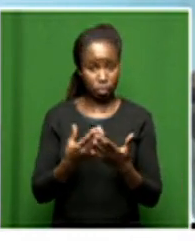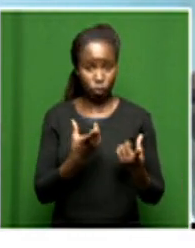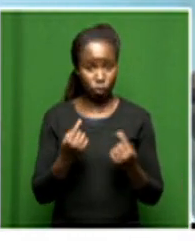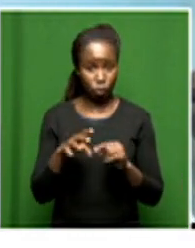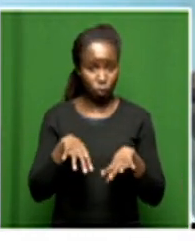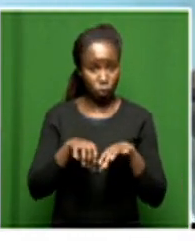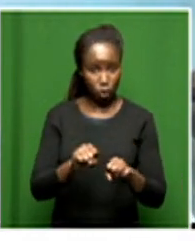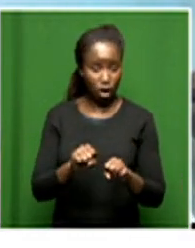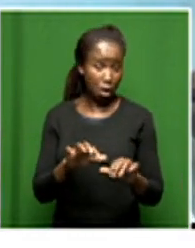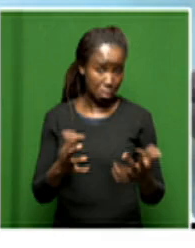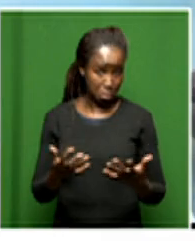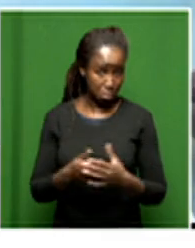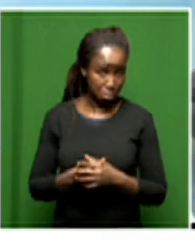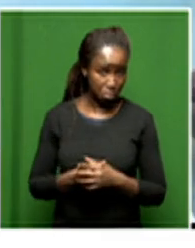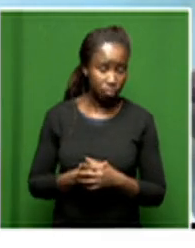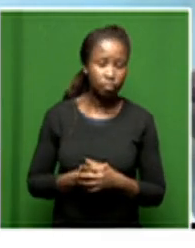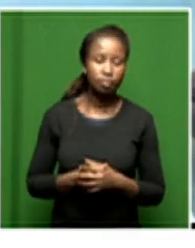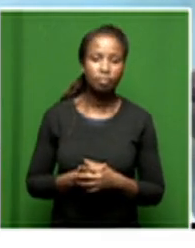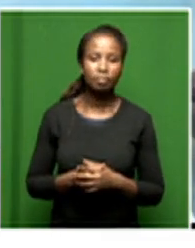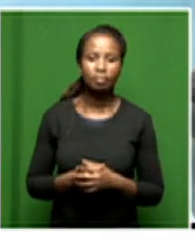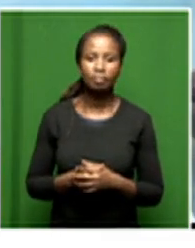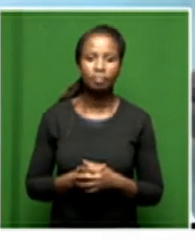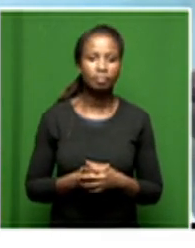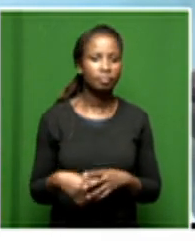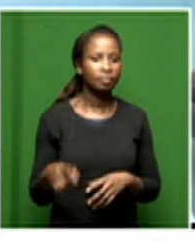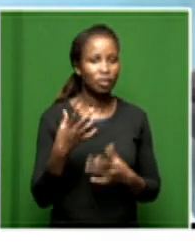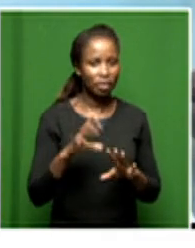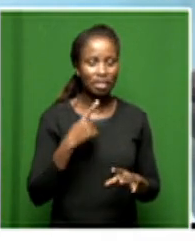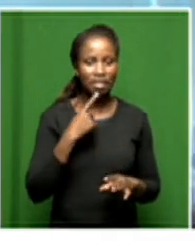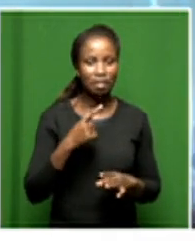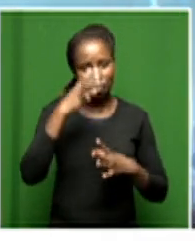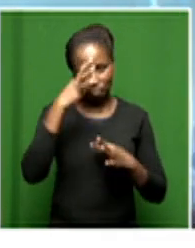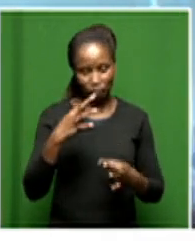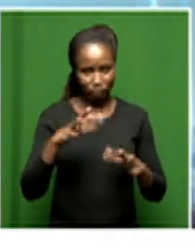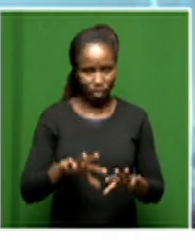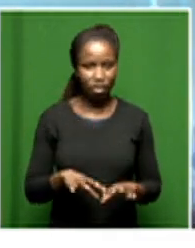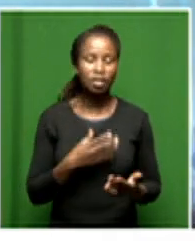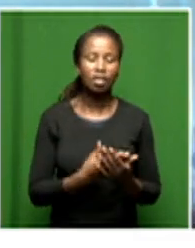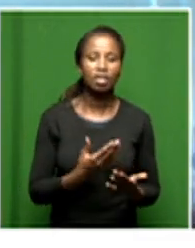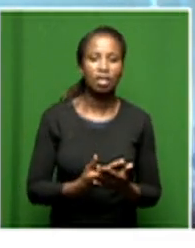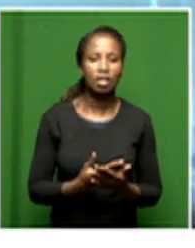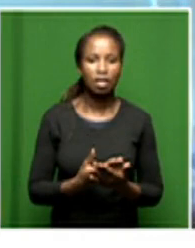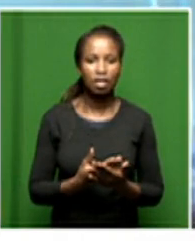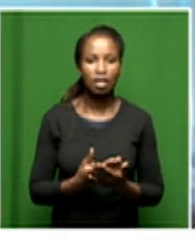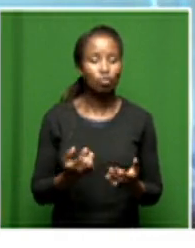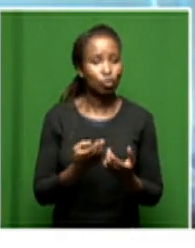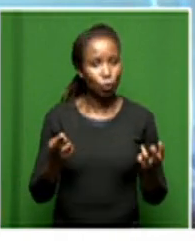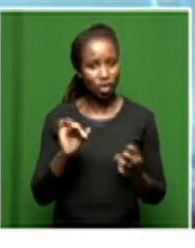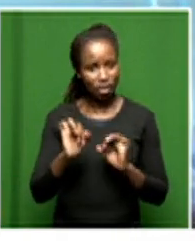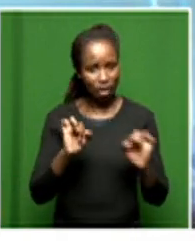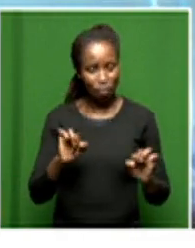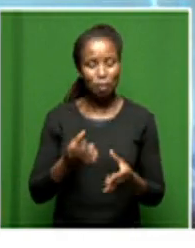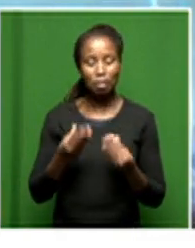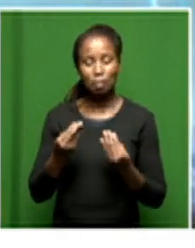Yeah, Good, by the way, like Action SA, have taken a decision to rather conserve their resources to fight the